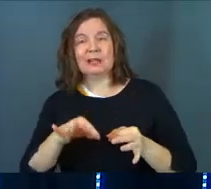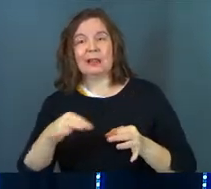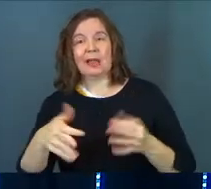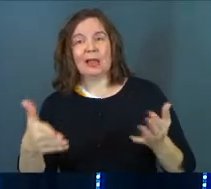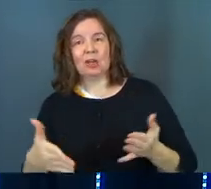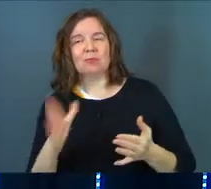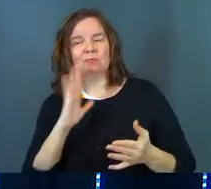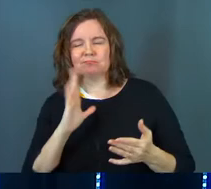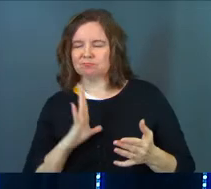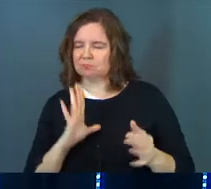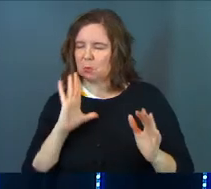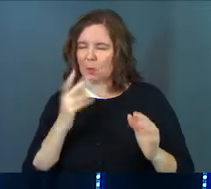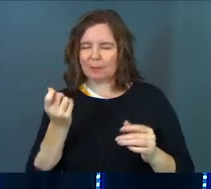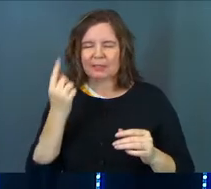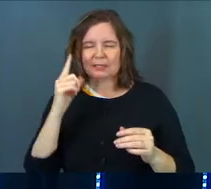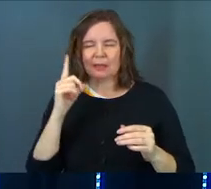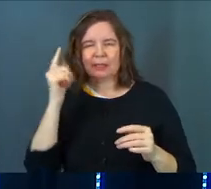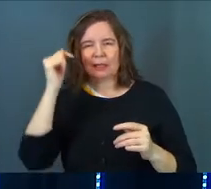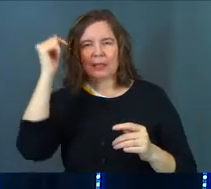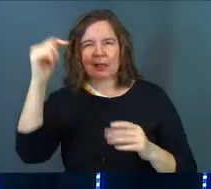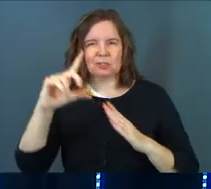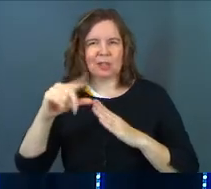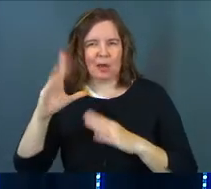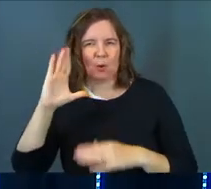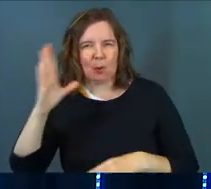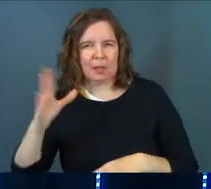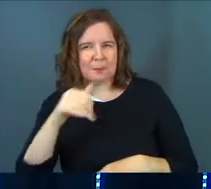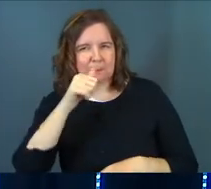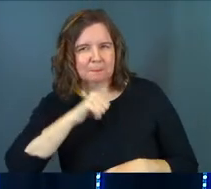delay here. It's all going to make sense theologically.